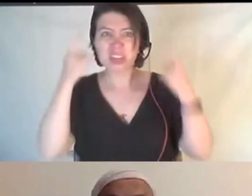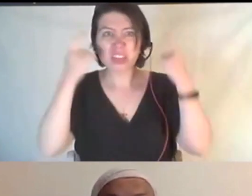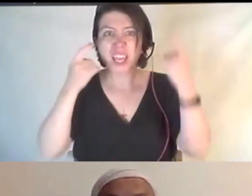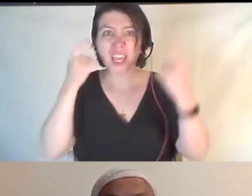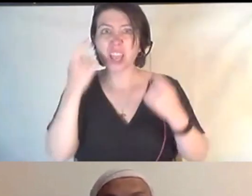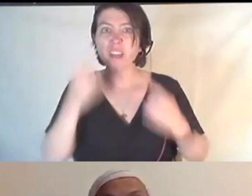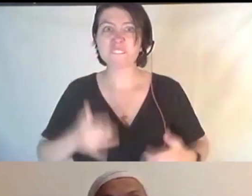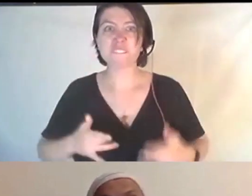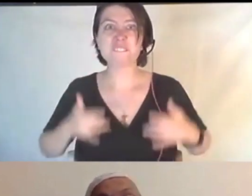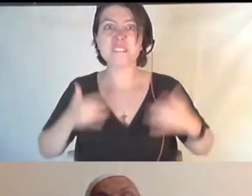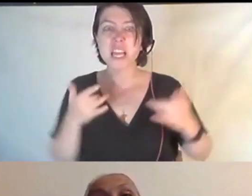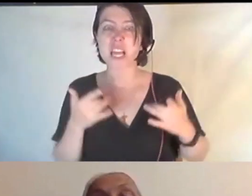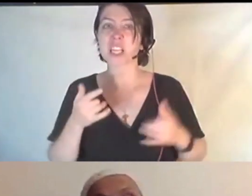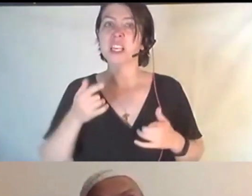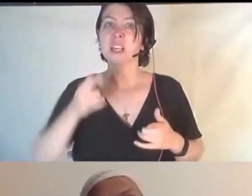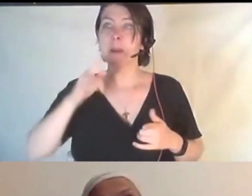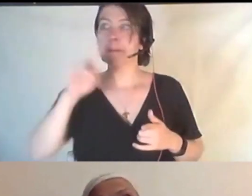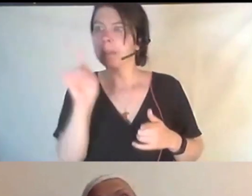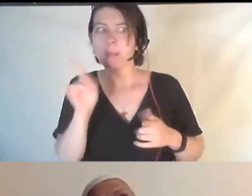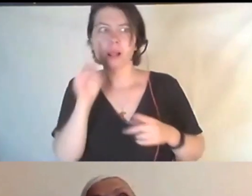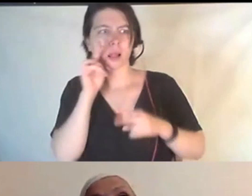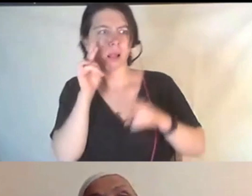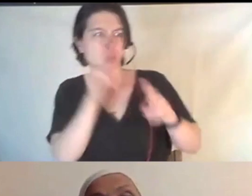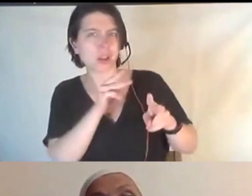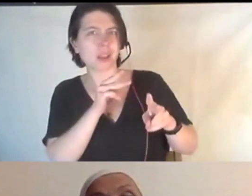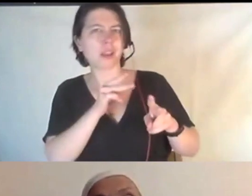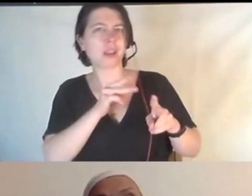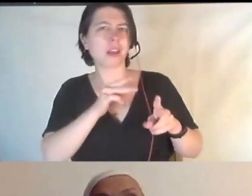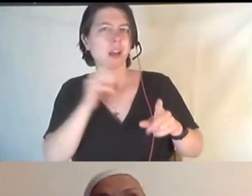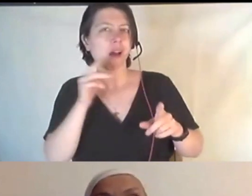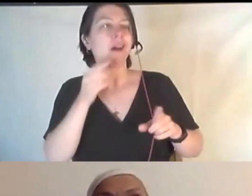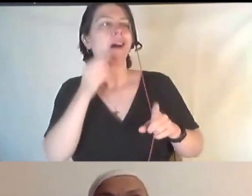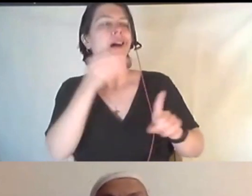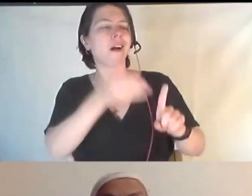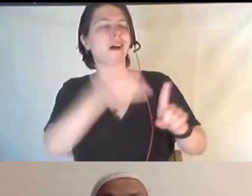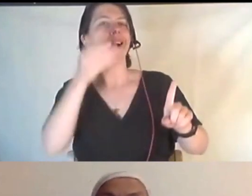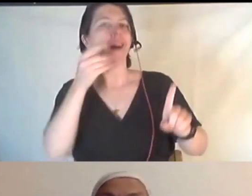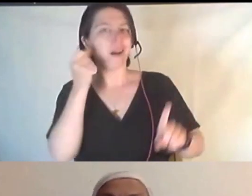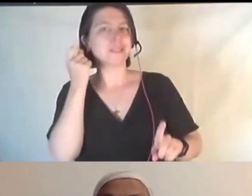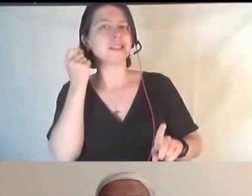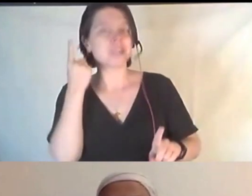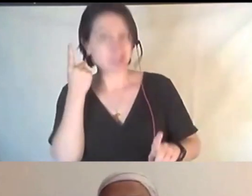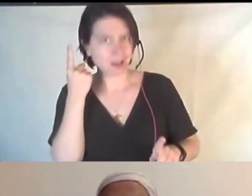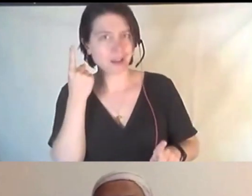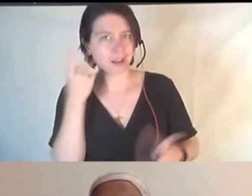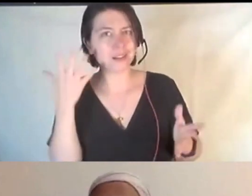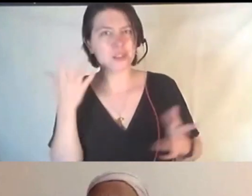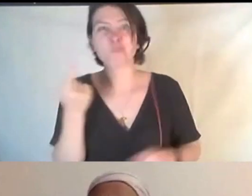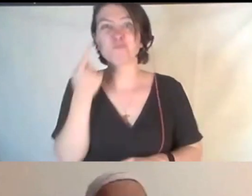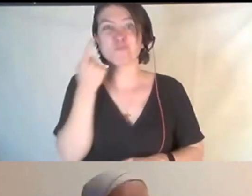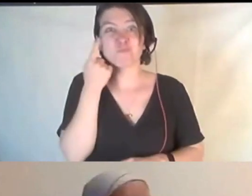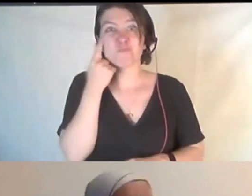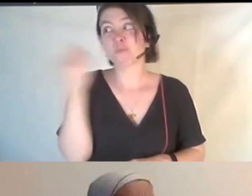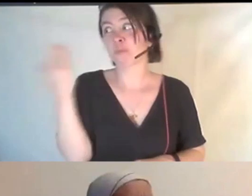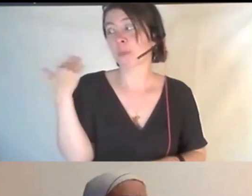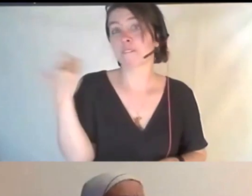some people who came to see it and really, really got it. They understood it. So I think in the past there's been discussion around